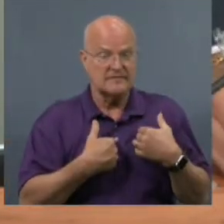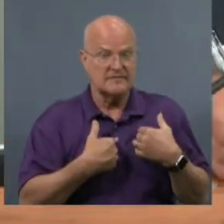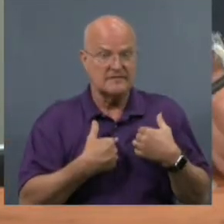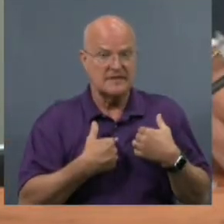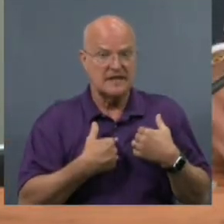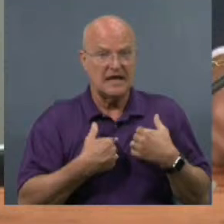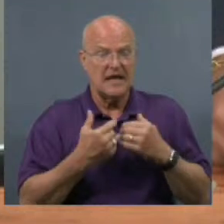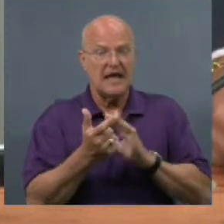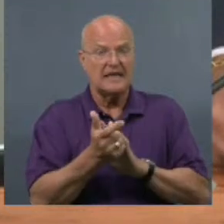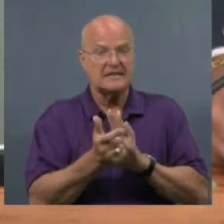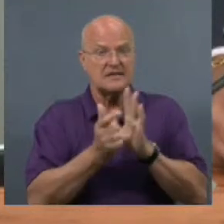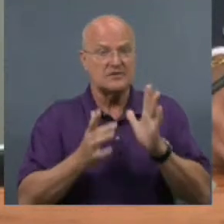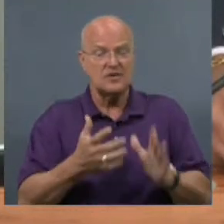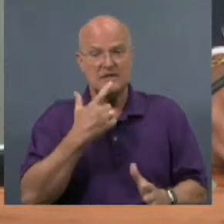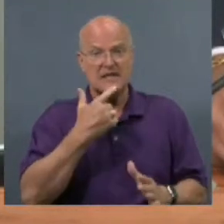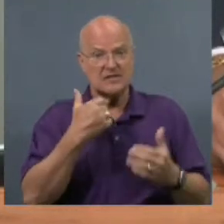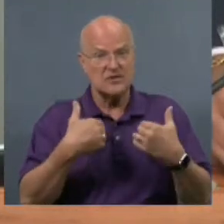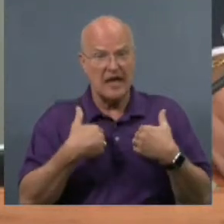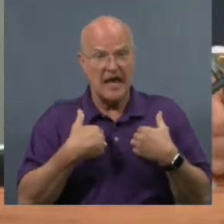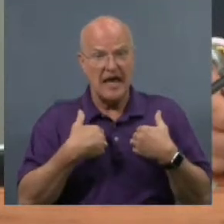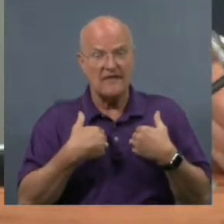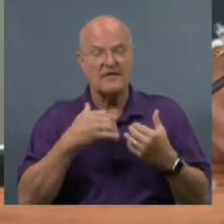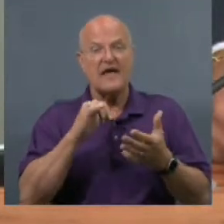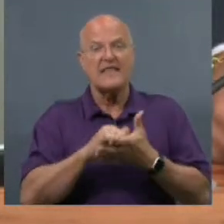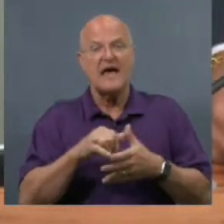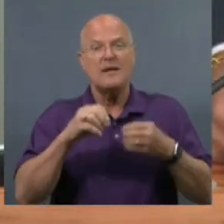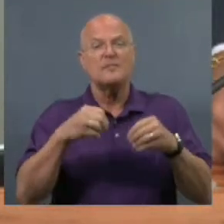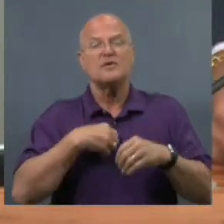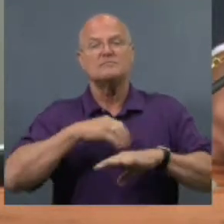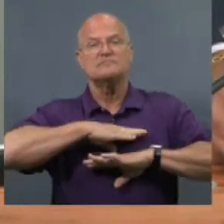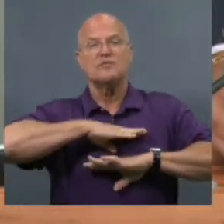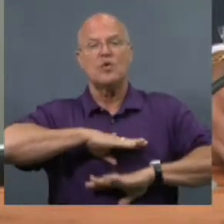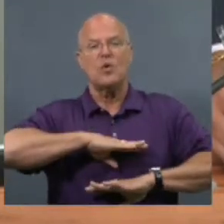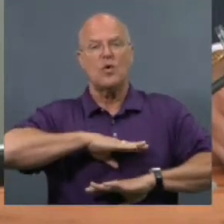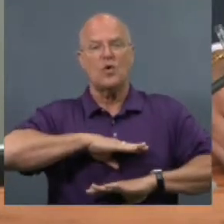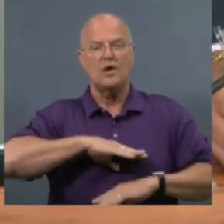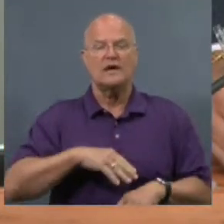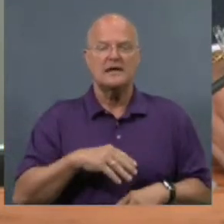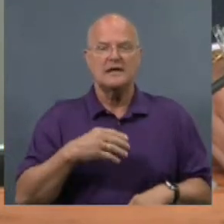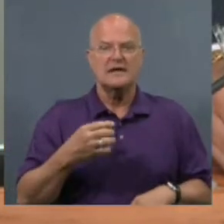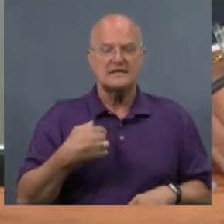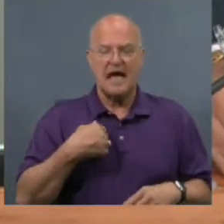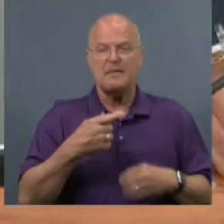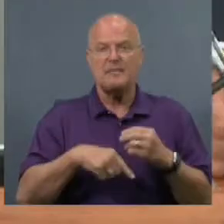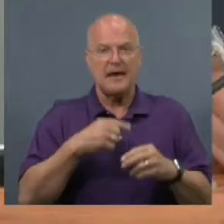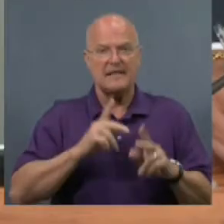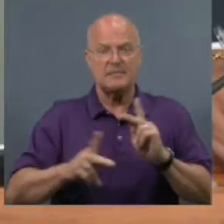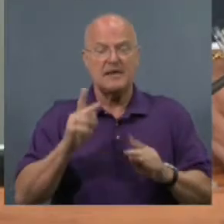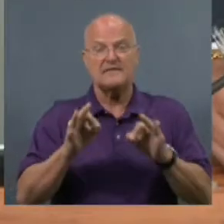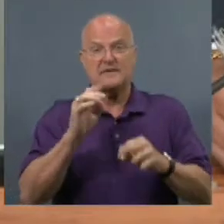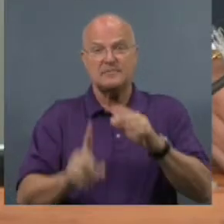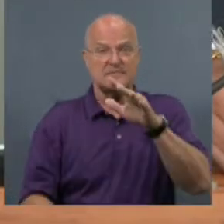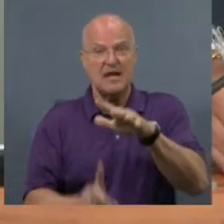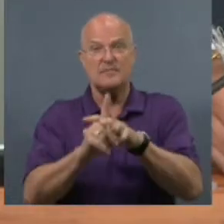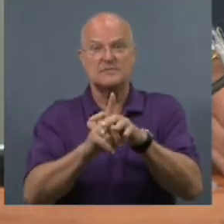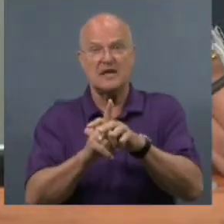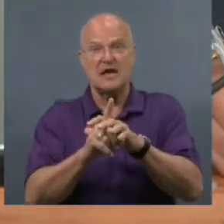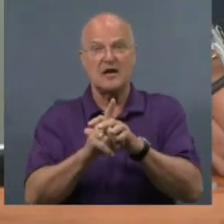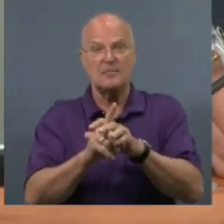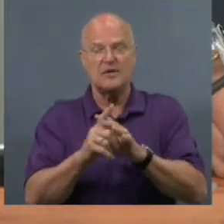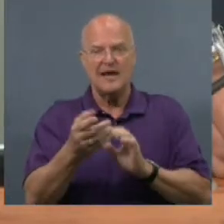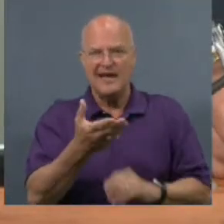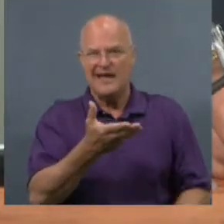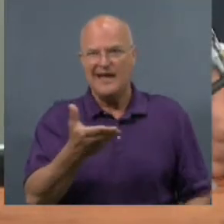as Attorney Timmons said that you have, that puts me at ease. Because I'm thinking about the people, because if something ever comes up and is